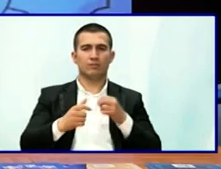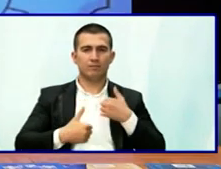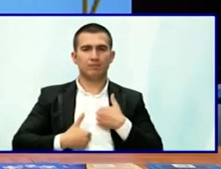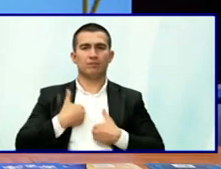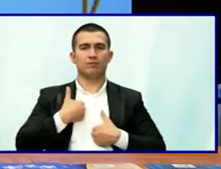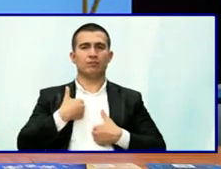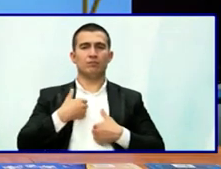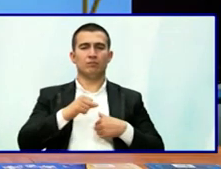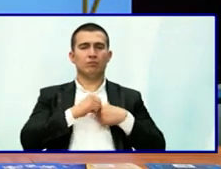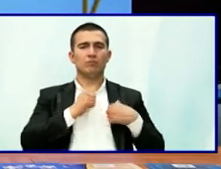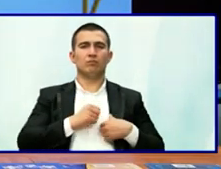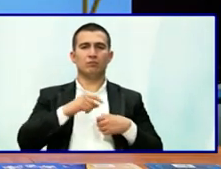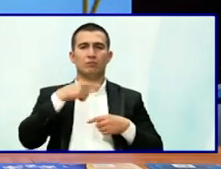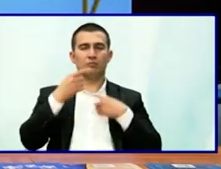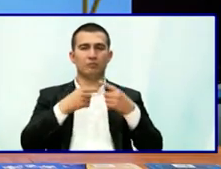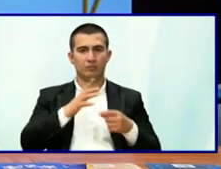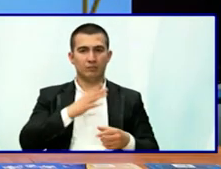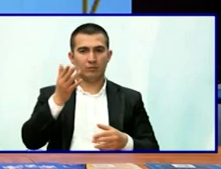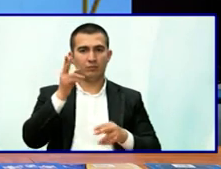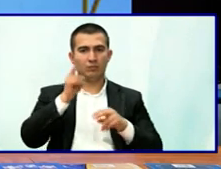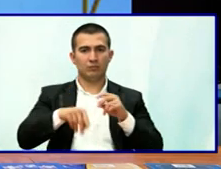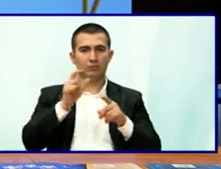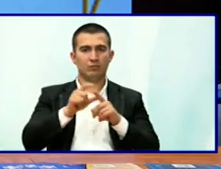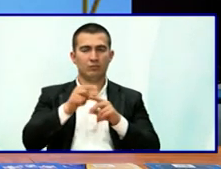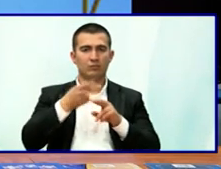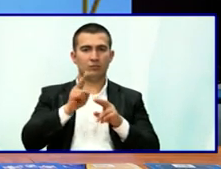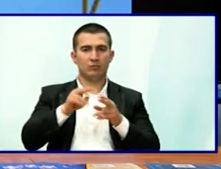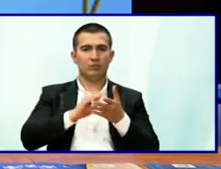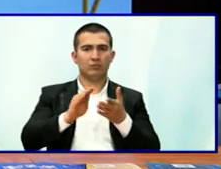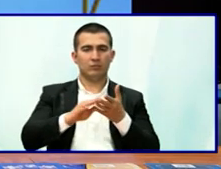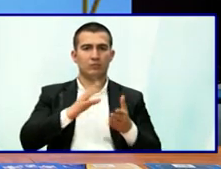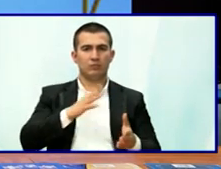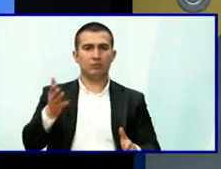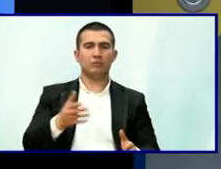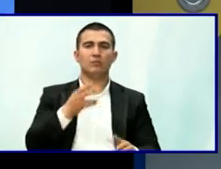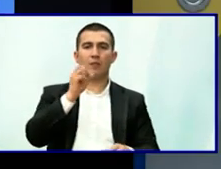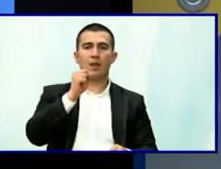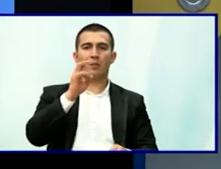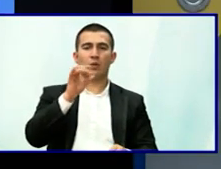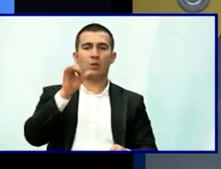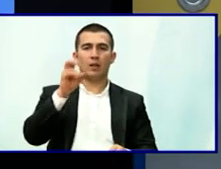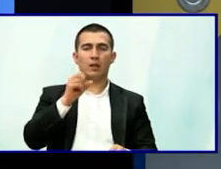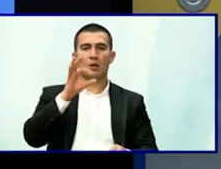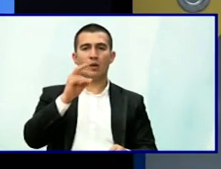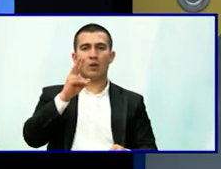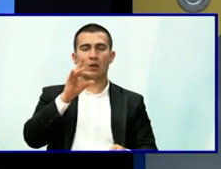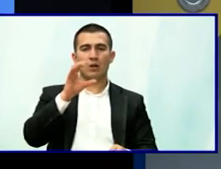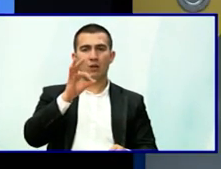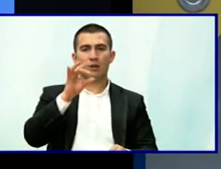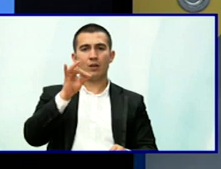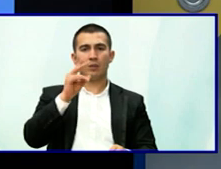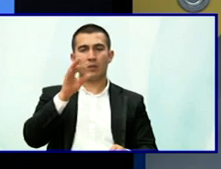va g'urur bosh satrlar bilan yakunlanadi. Abdulla Oripov qasidani yozar